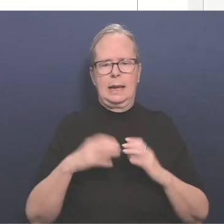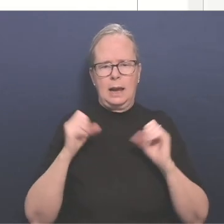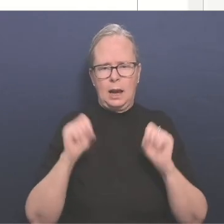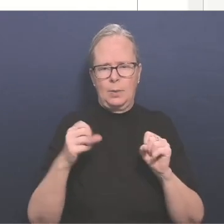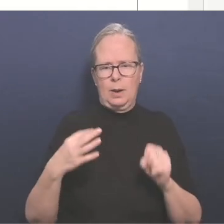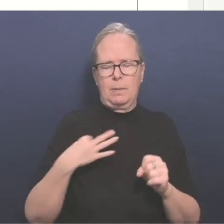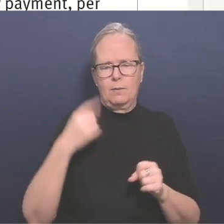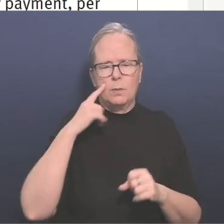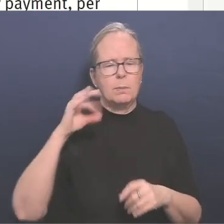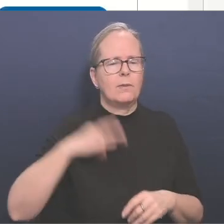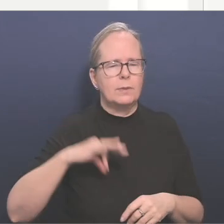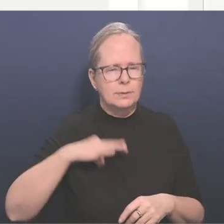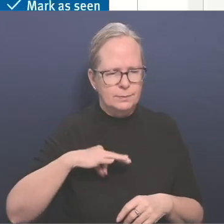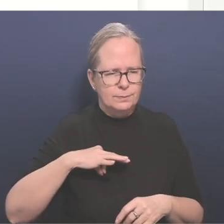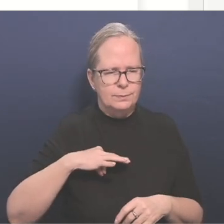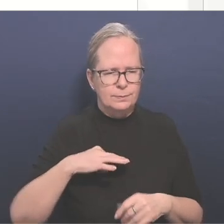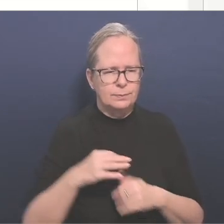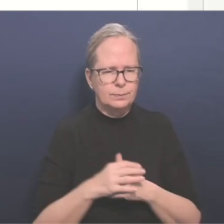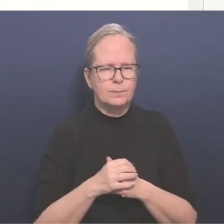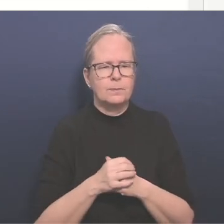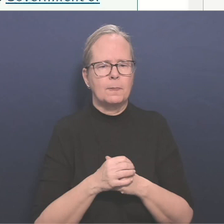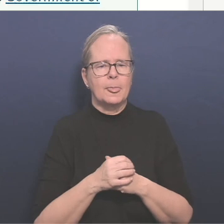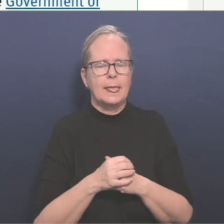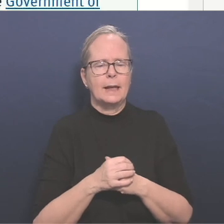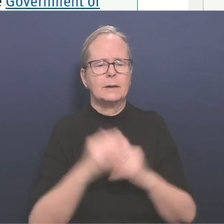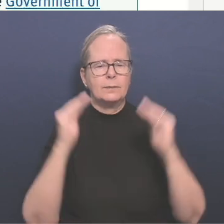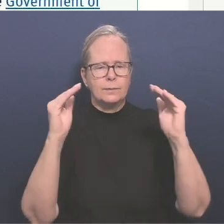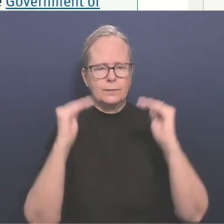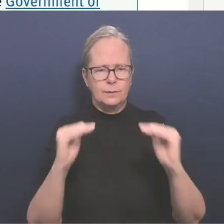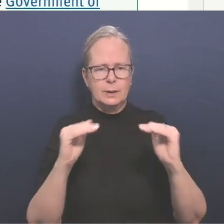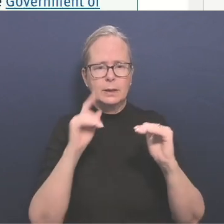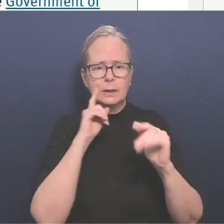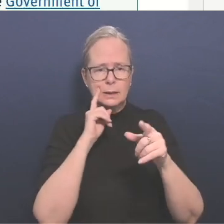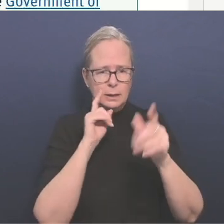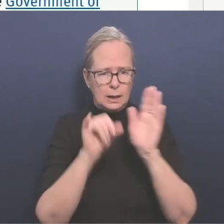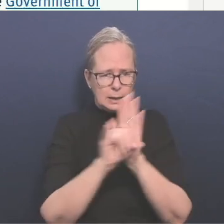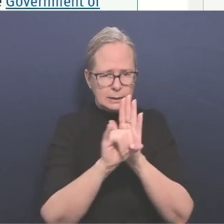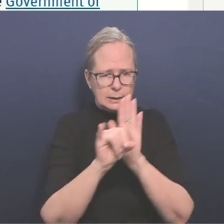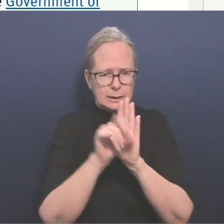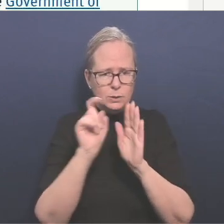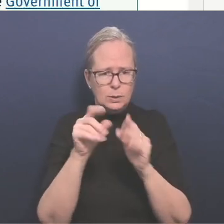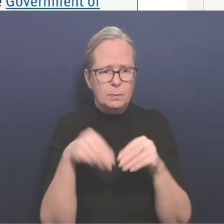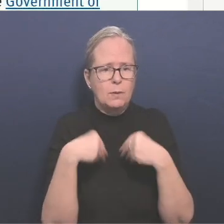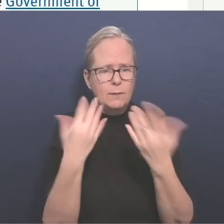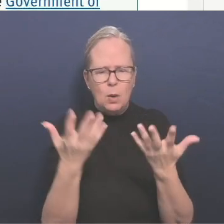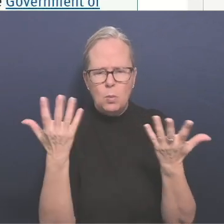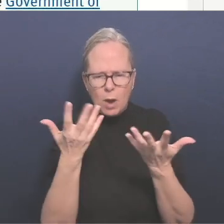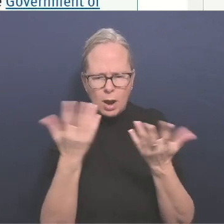that Aisha is eligible to apply for. So at this stage,